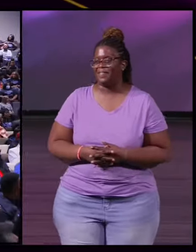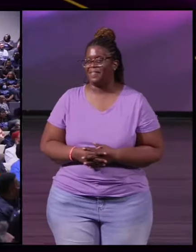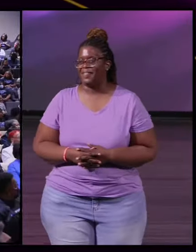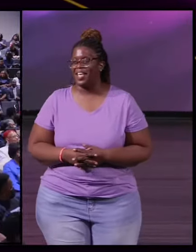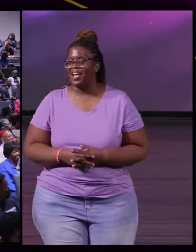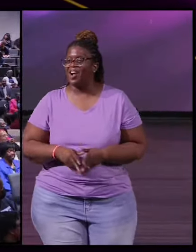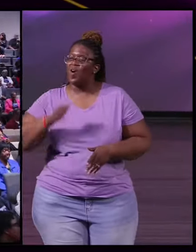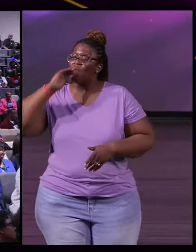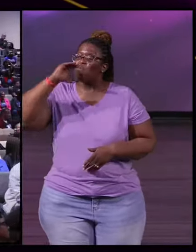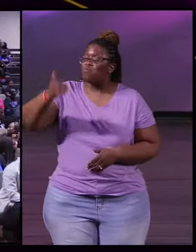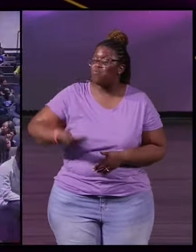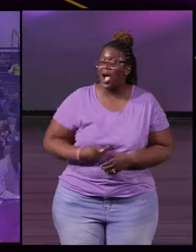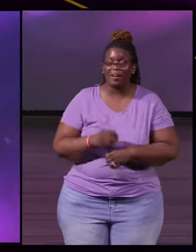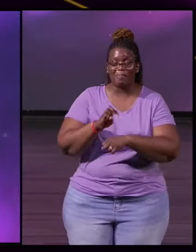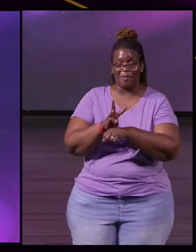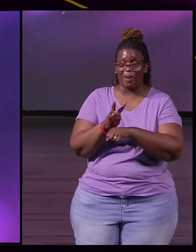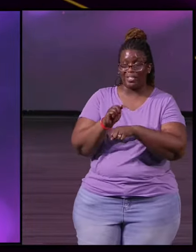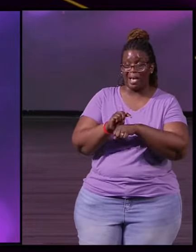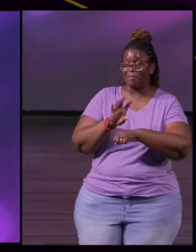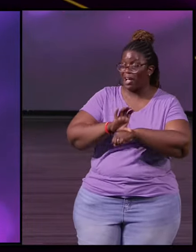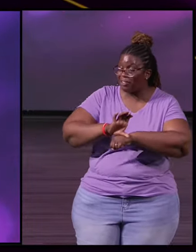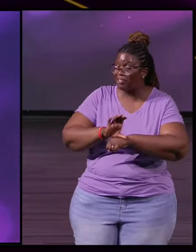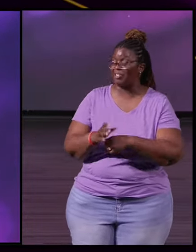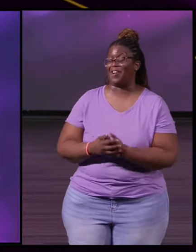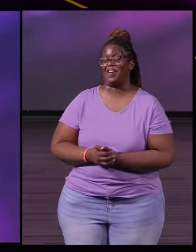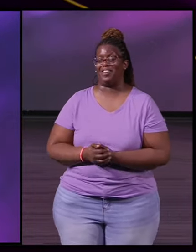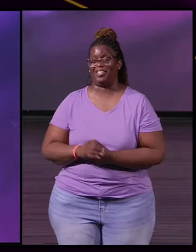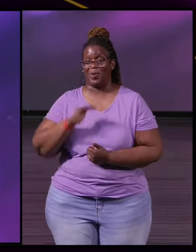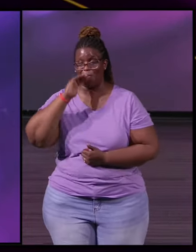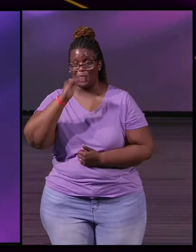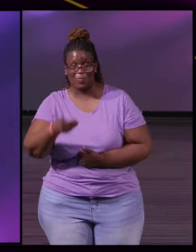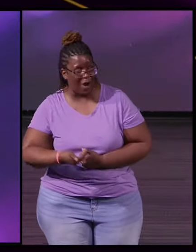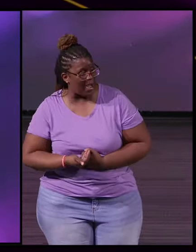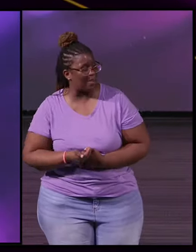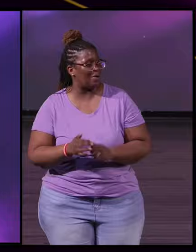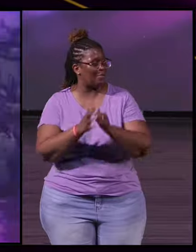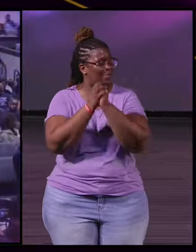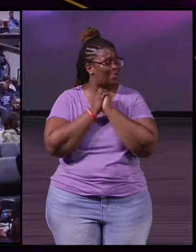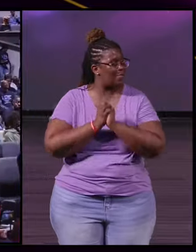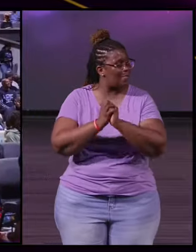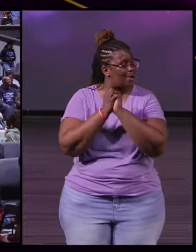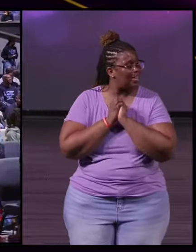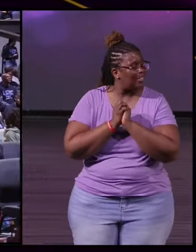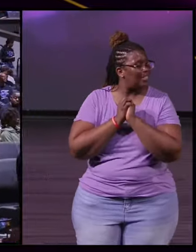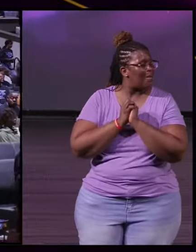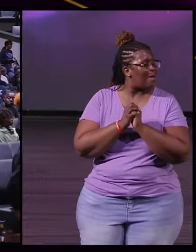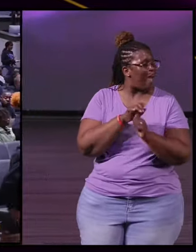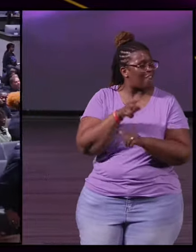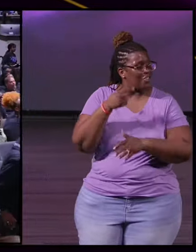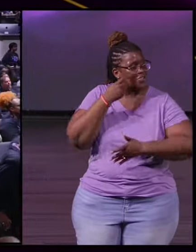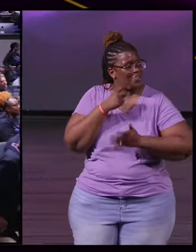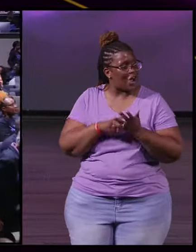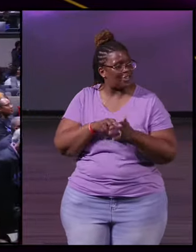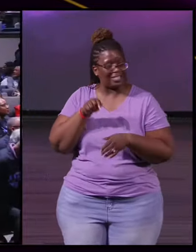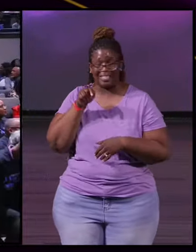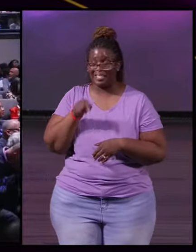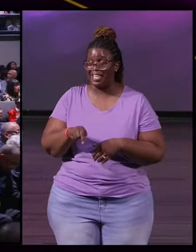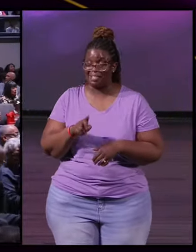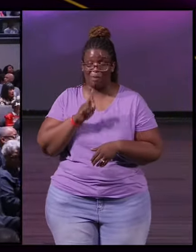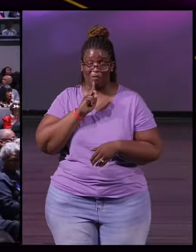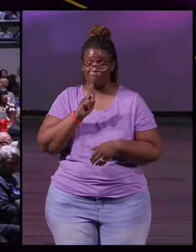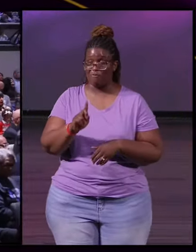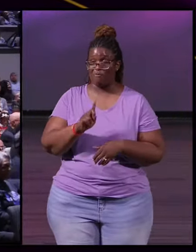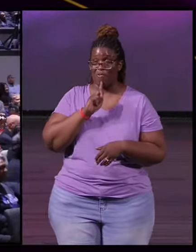Y'all, welcome to Word Tabernacle Church. Welcome to worship. As you see, this has been a really